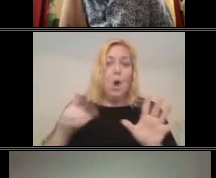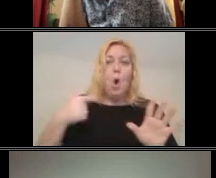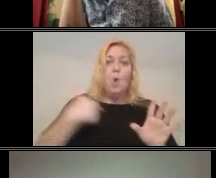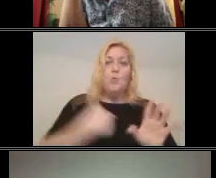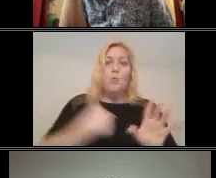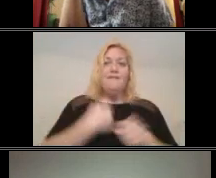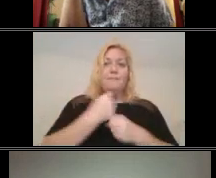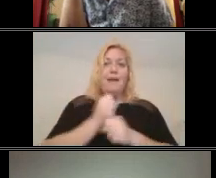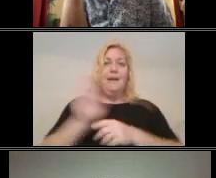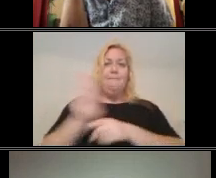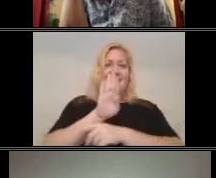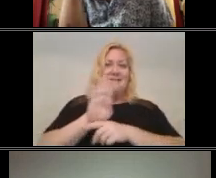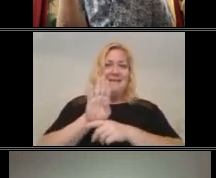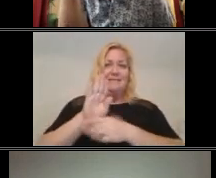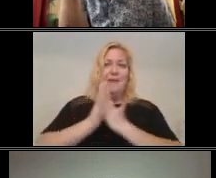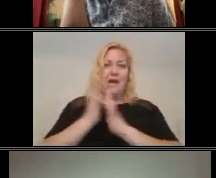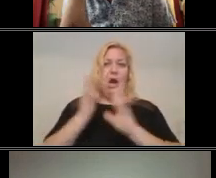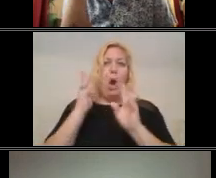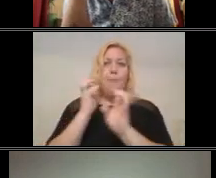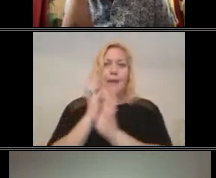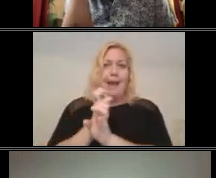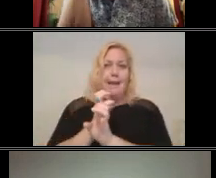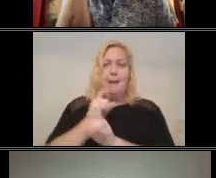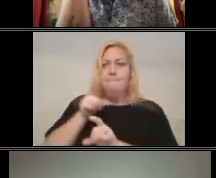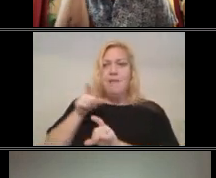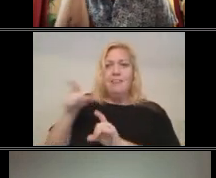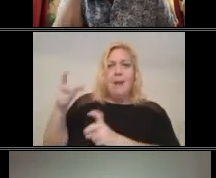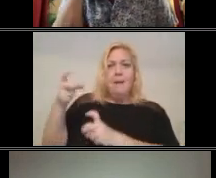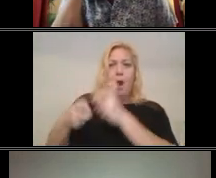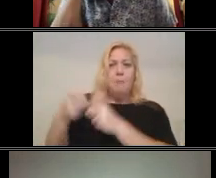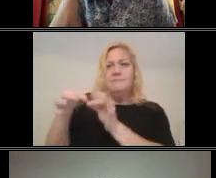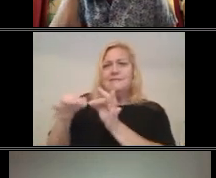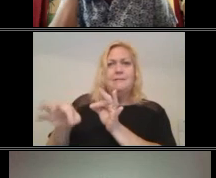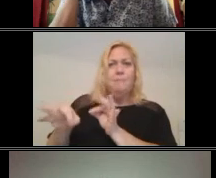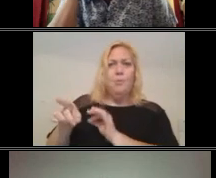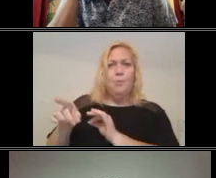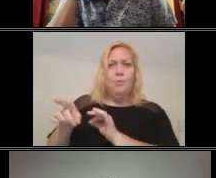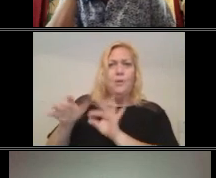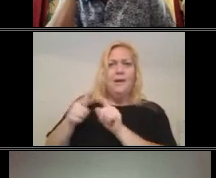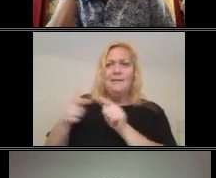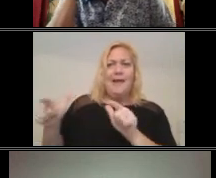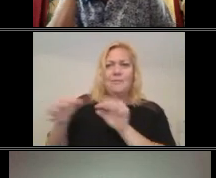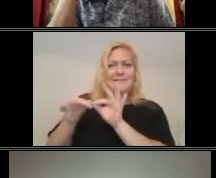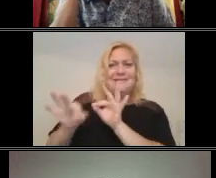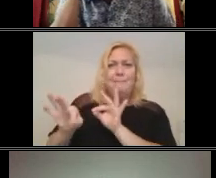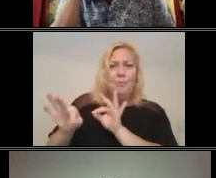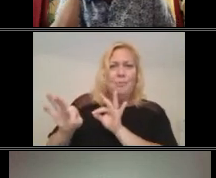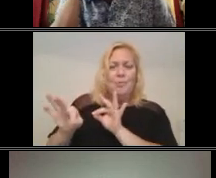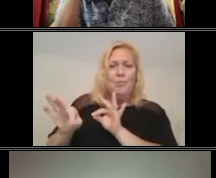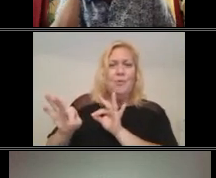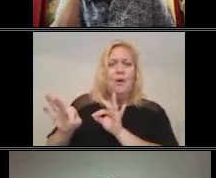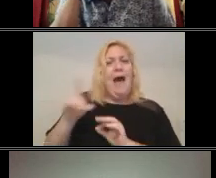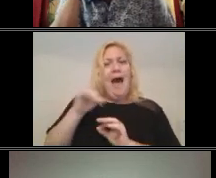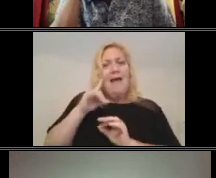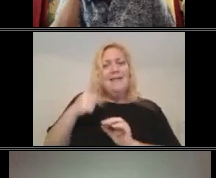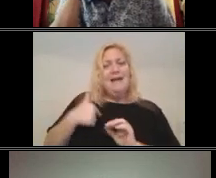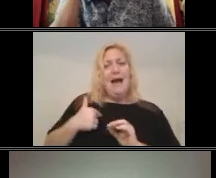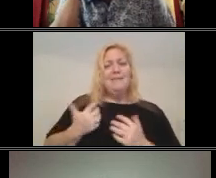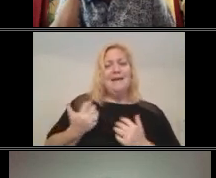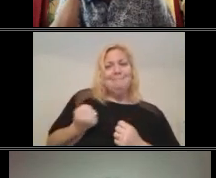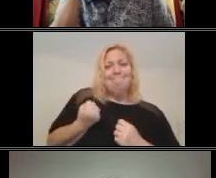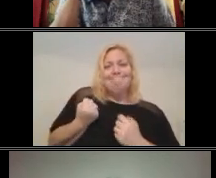make it complicated. So I think for me, that's where I have reservations,